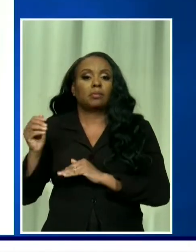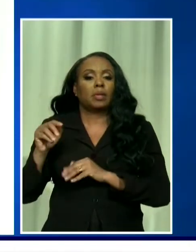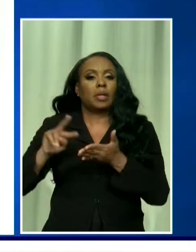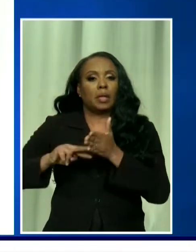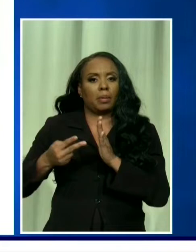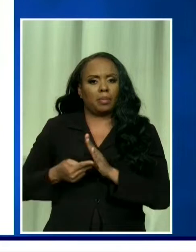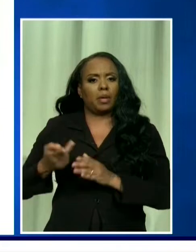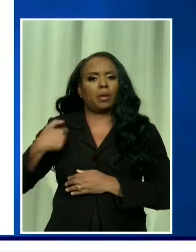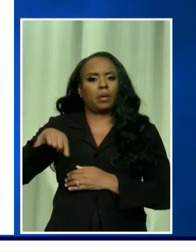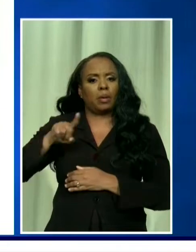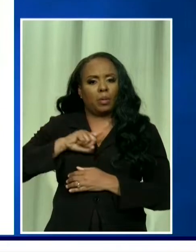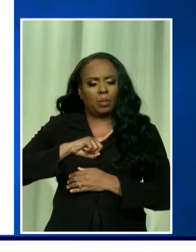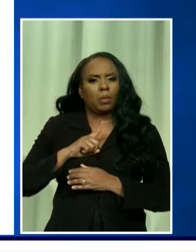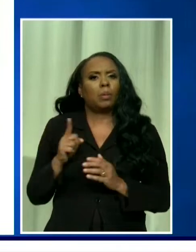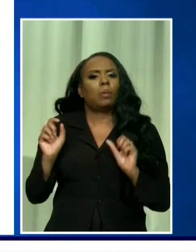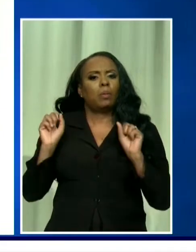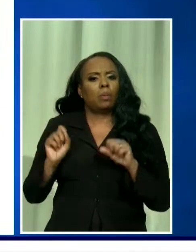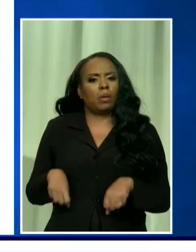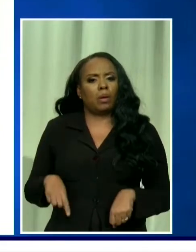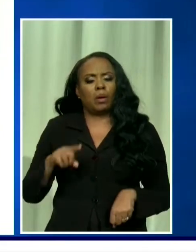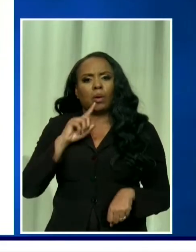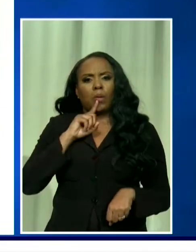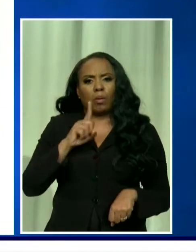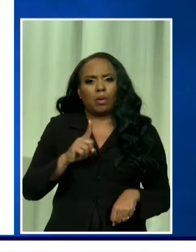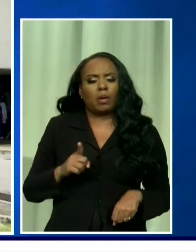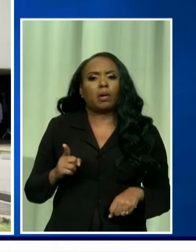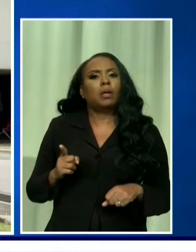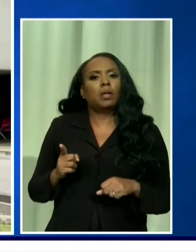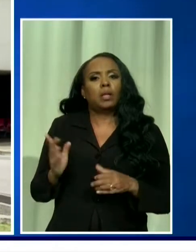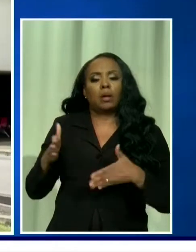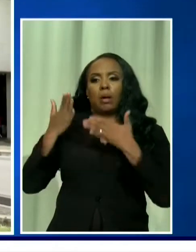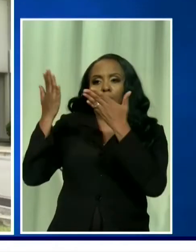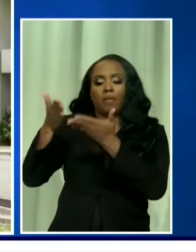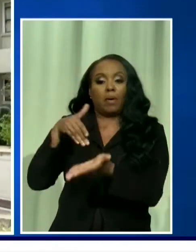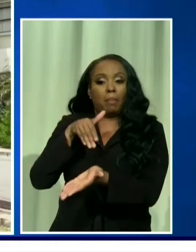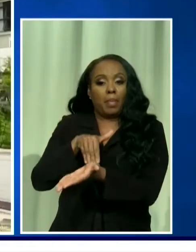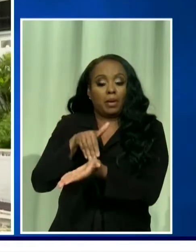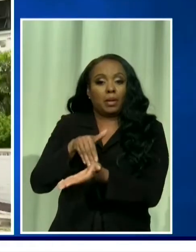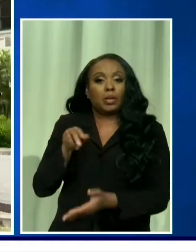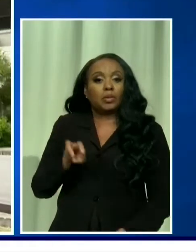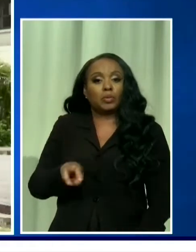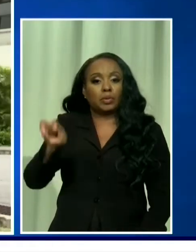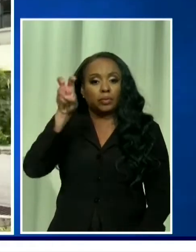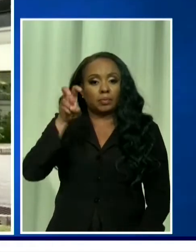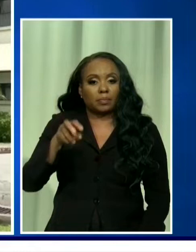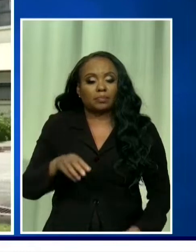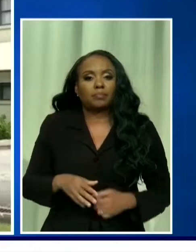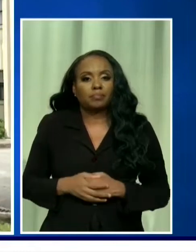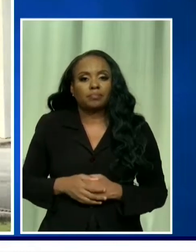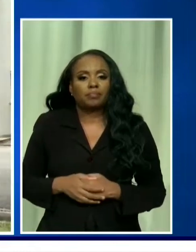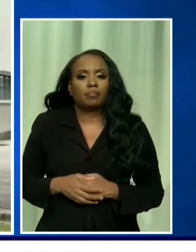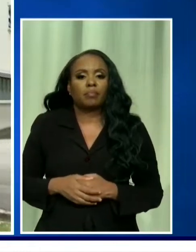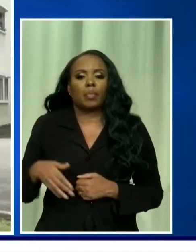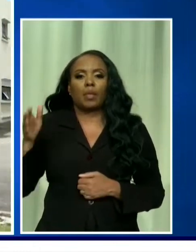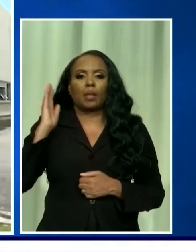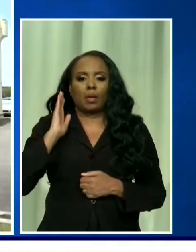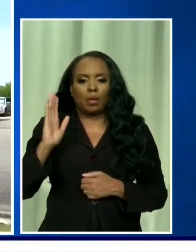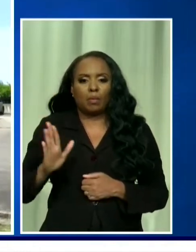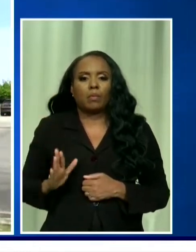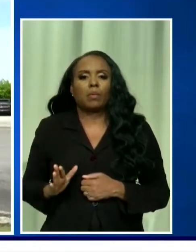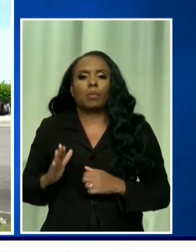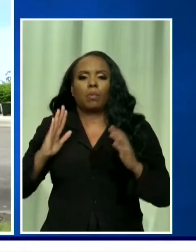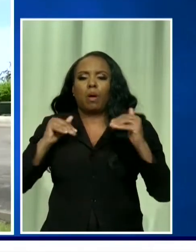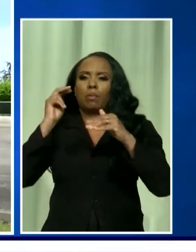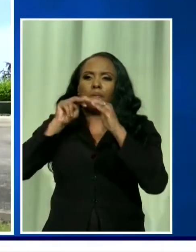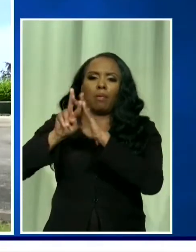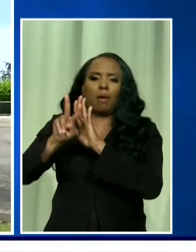further pursue a niche market in medical tourism. The project has a 12-month timeline, and officials say it is not